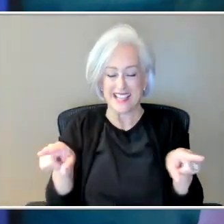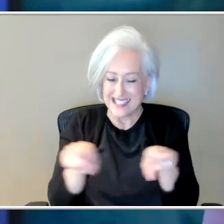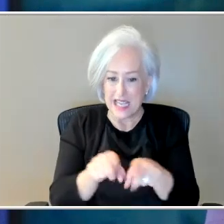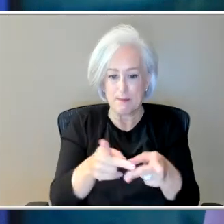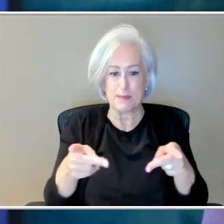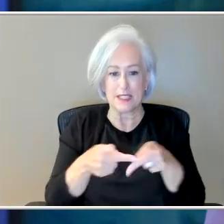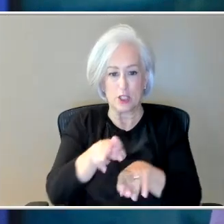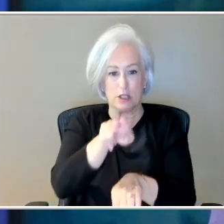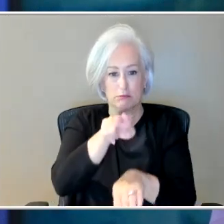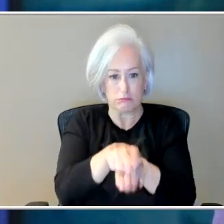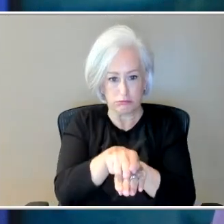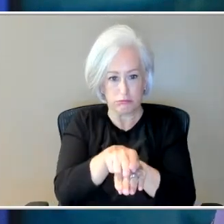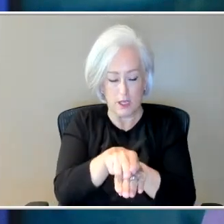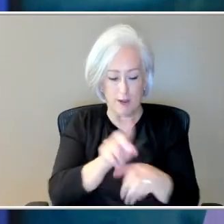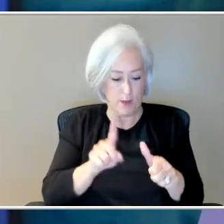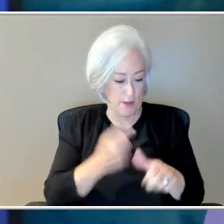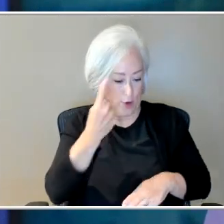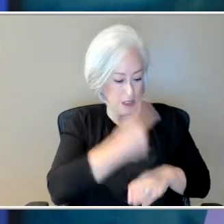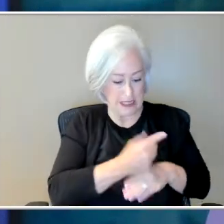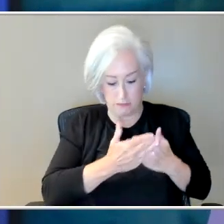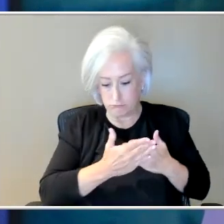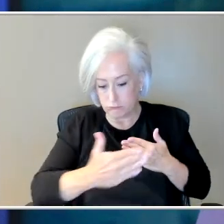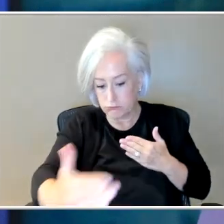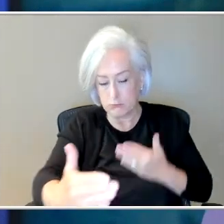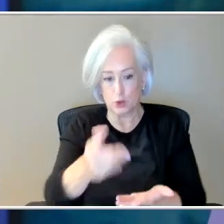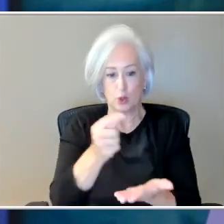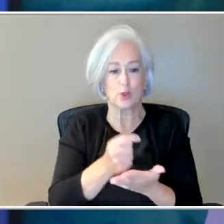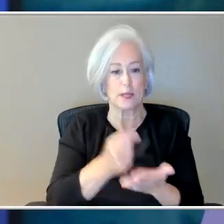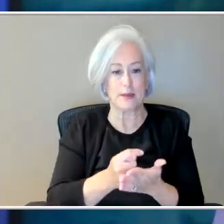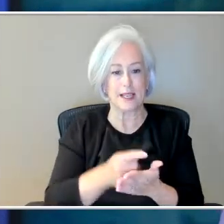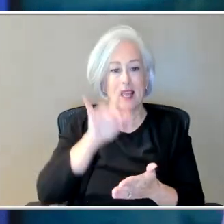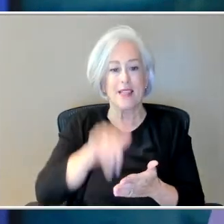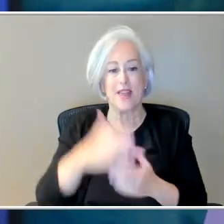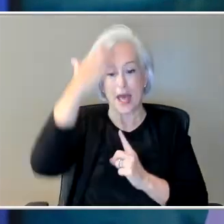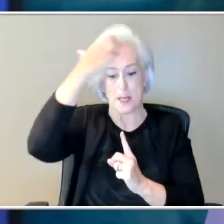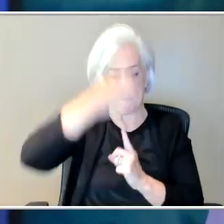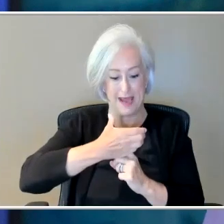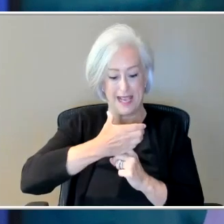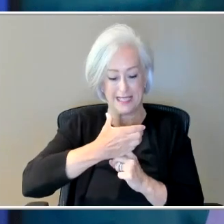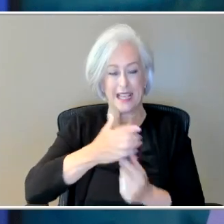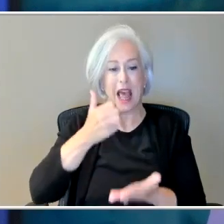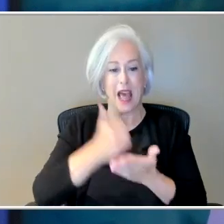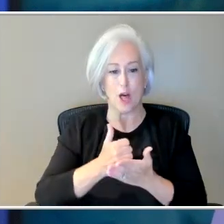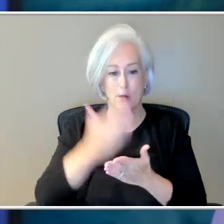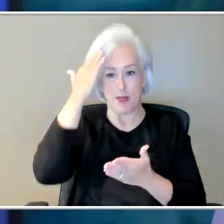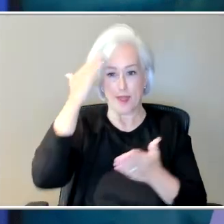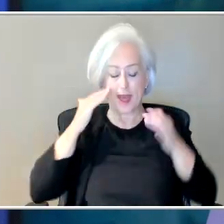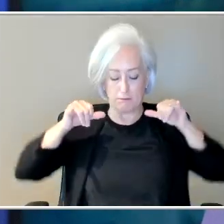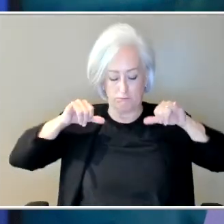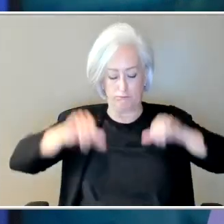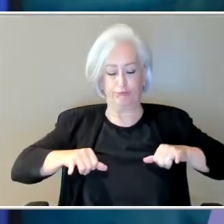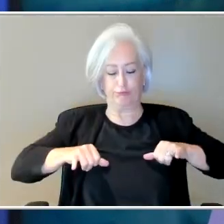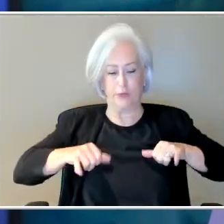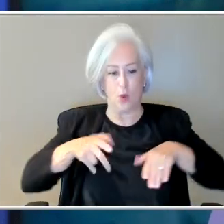to every day when they come back for treatment. So we use this mask as an immobilization device. So when they're laying on that table, it secures them in the same position